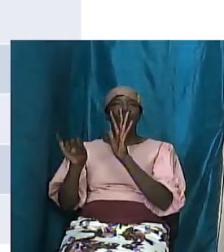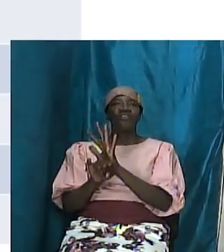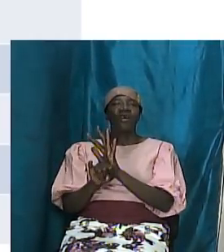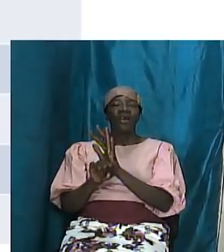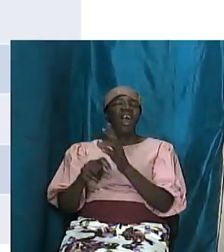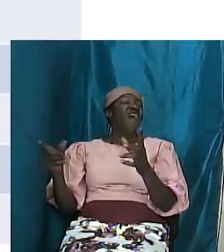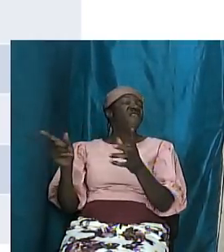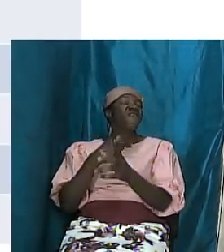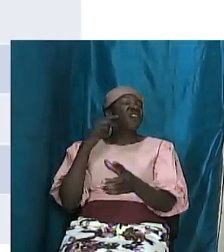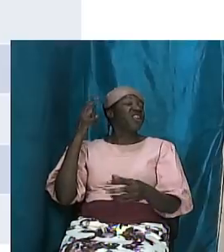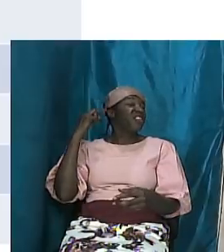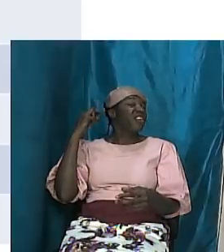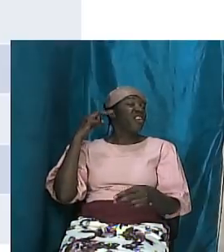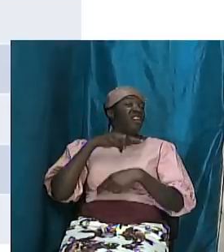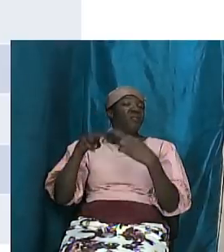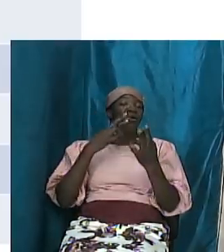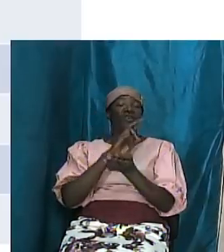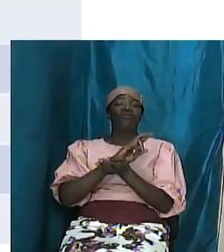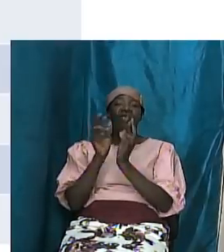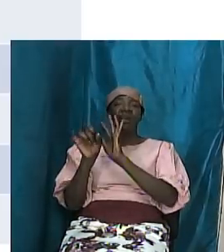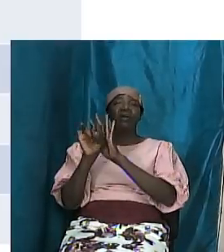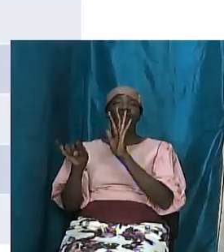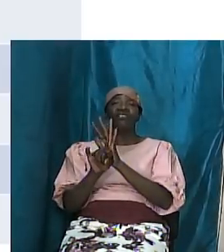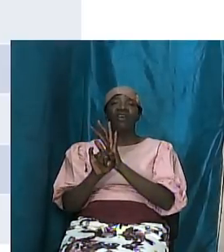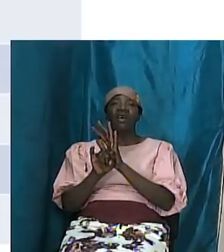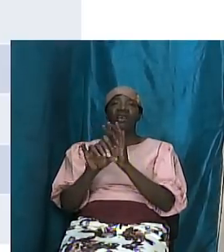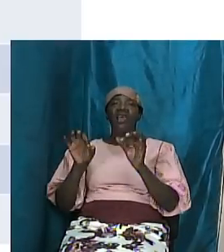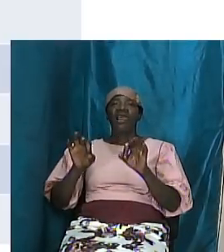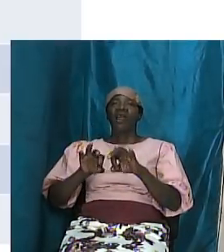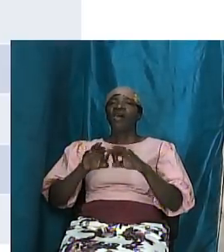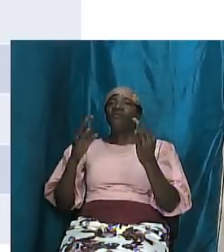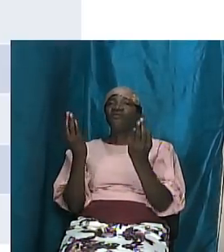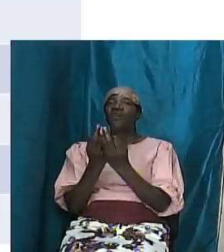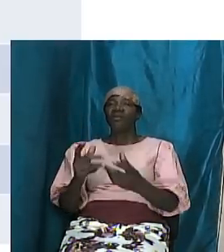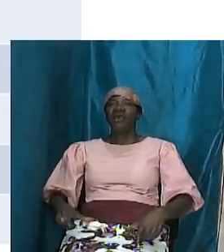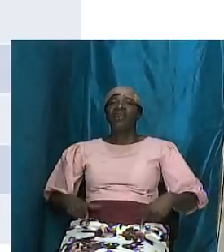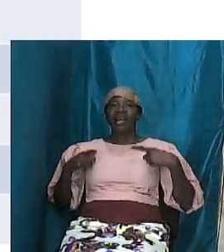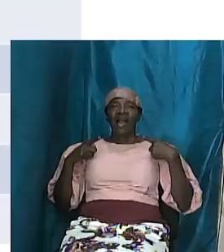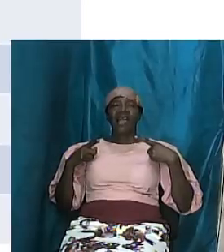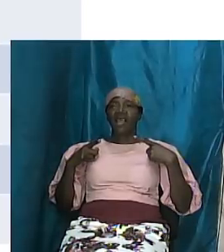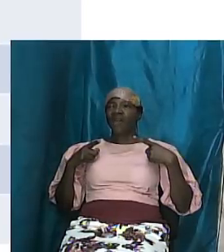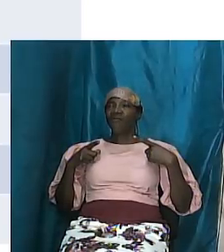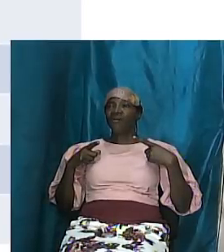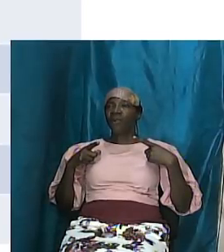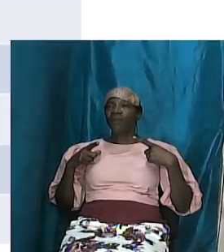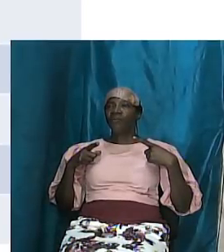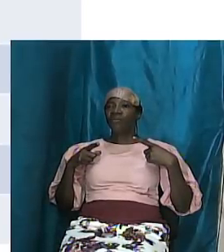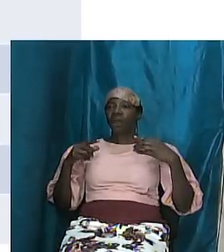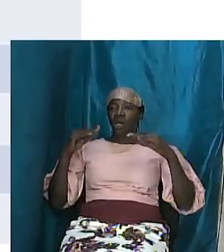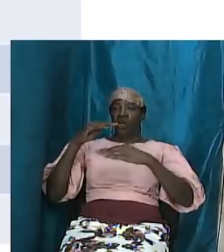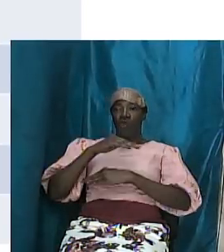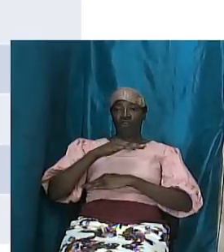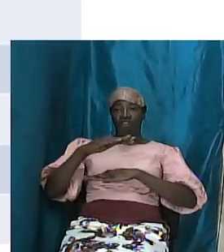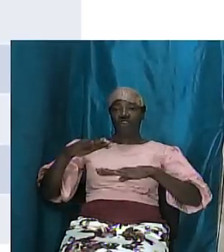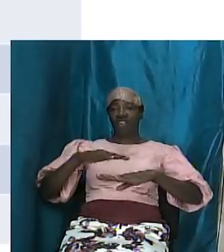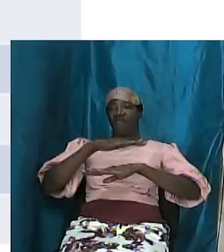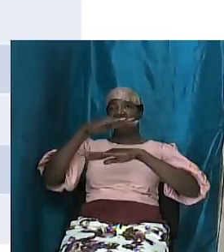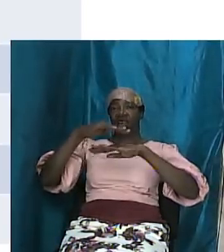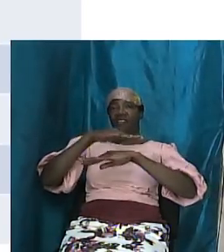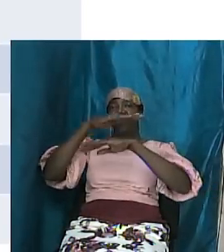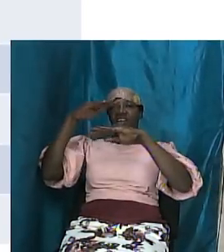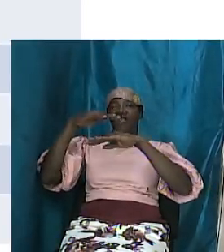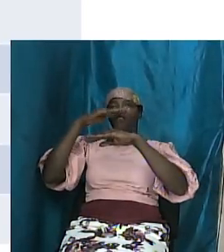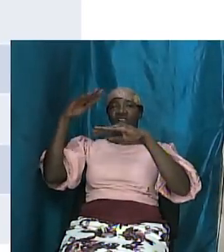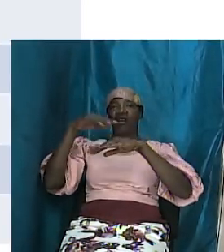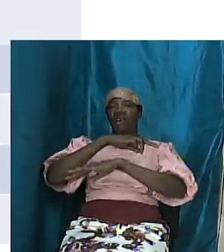about redemption. Amen. The beginning of family life, the beginning of civilization, the beginning of the Hebrew race, the beginning